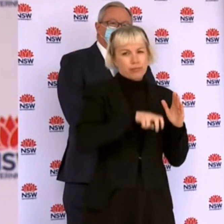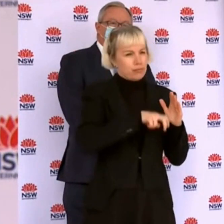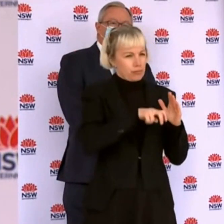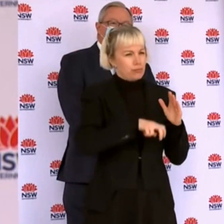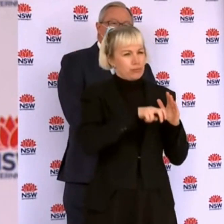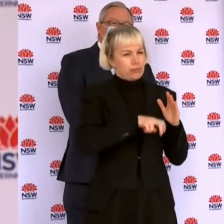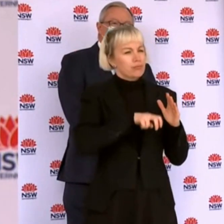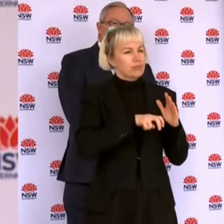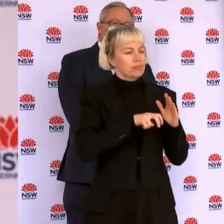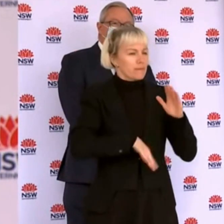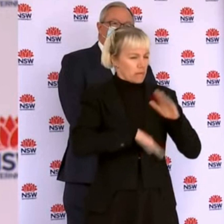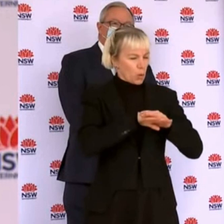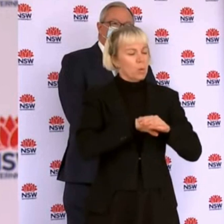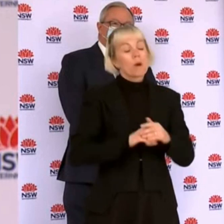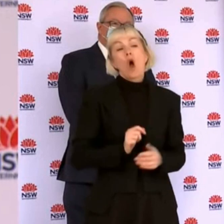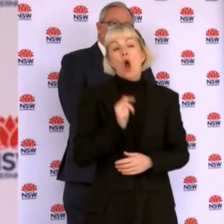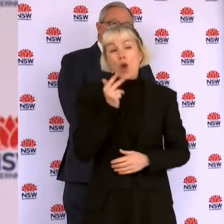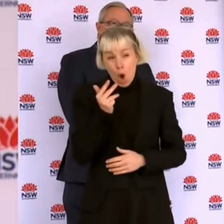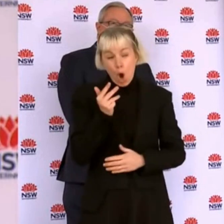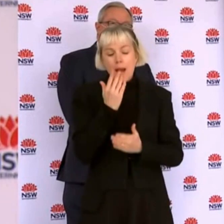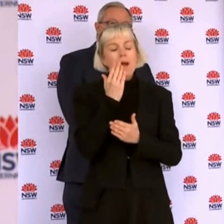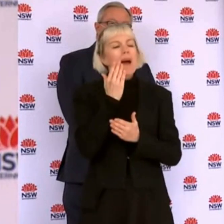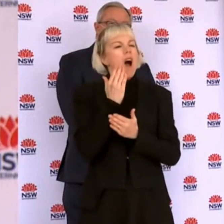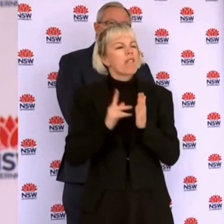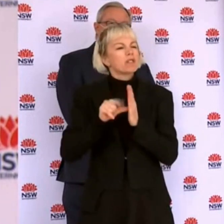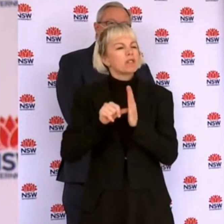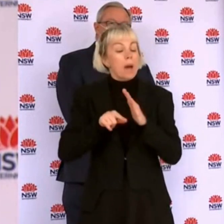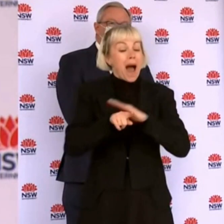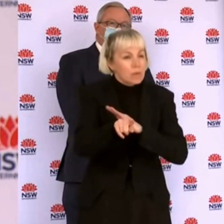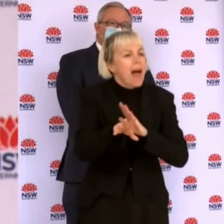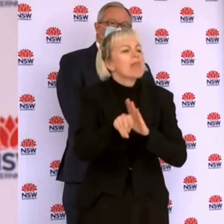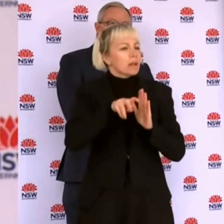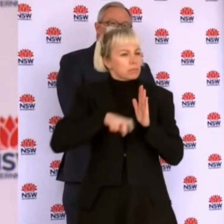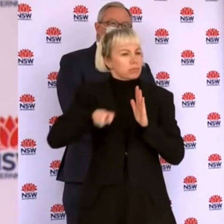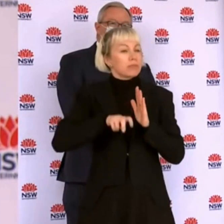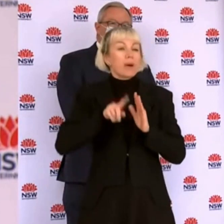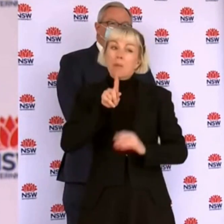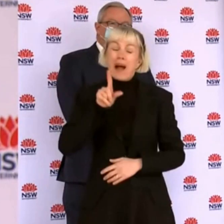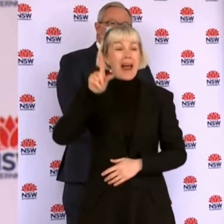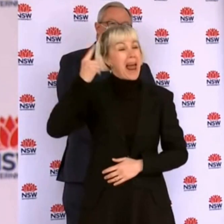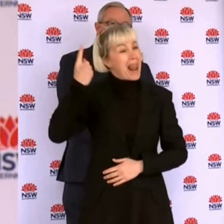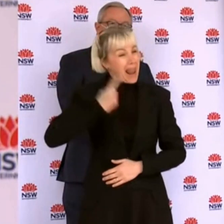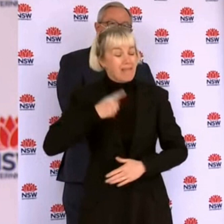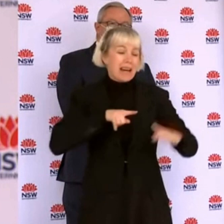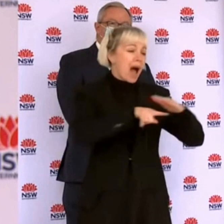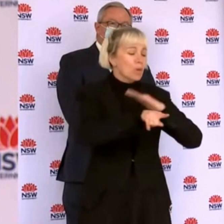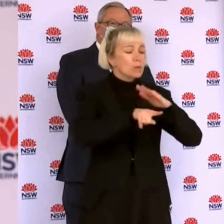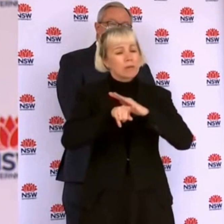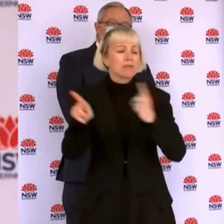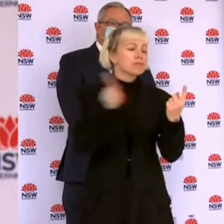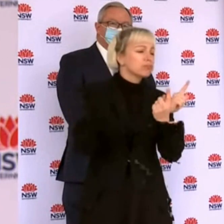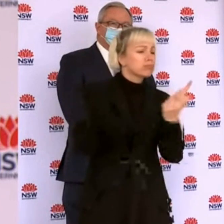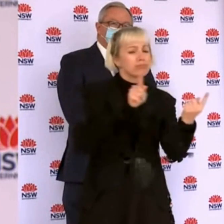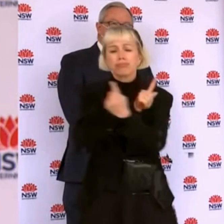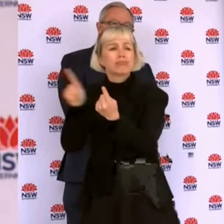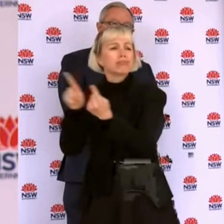were for isolation for part of their infectious period, and 11 cases were infectious in the community, and 1 is